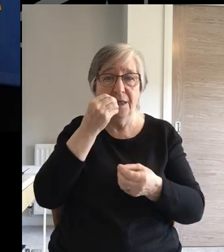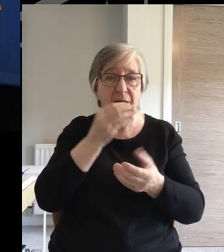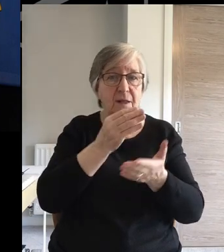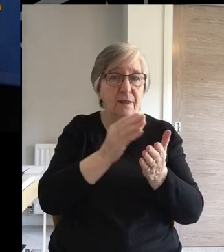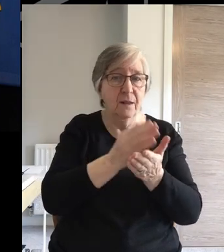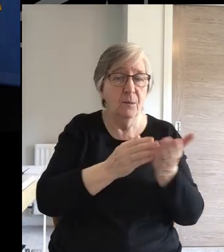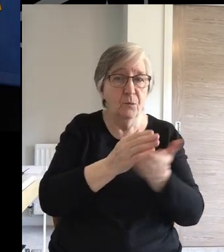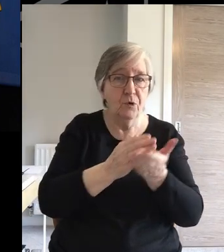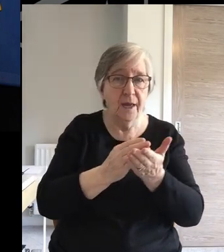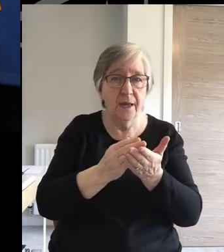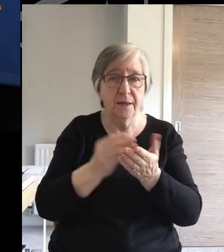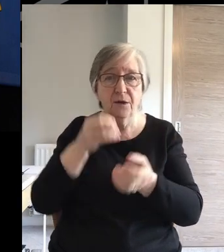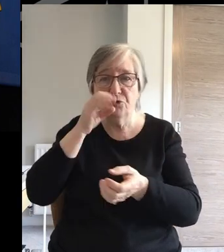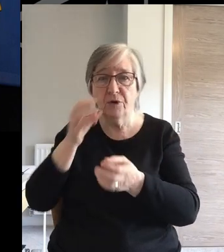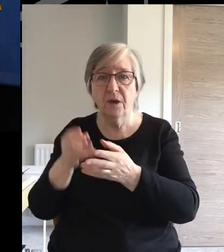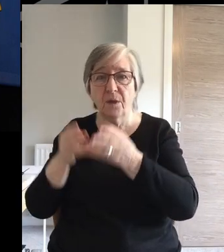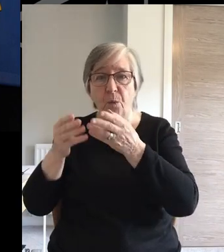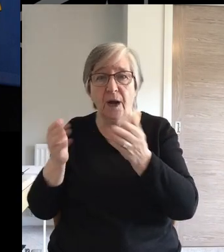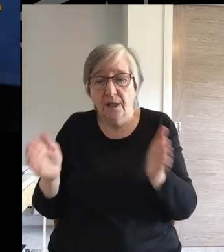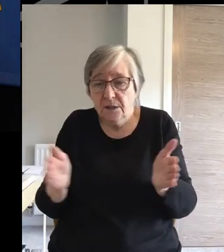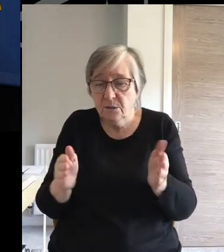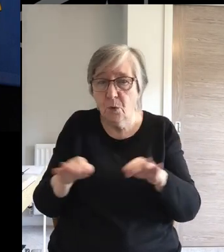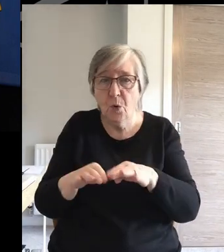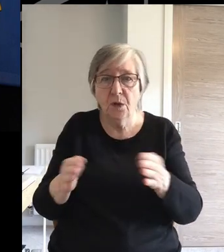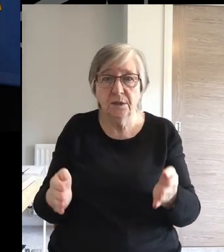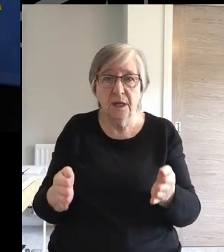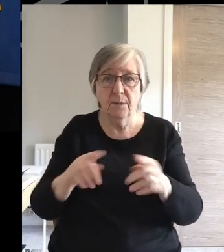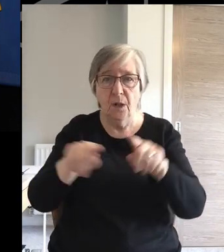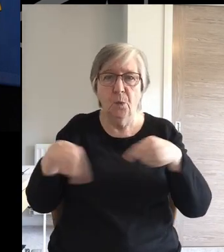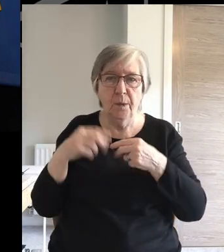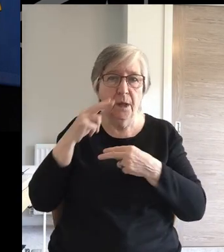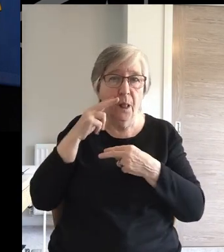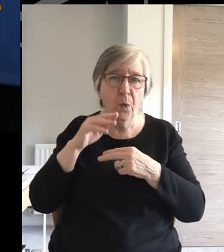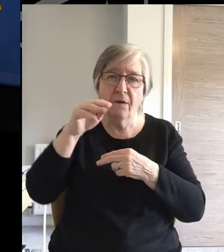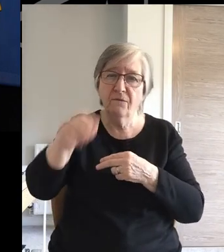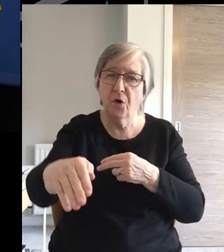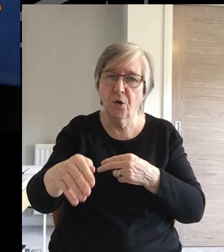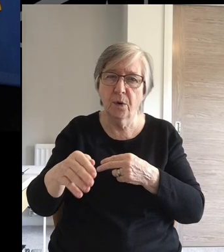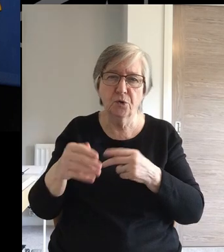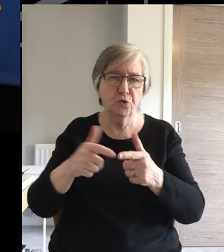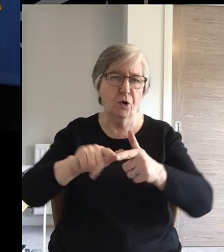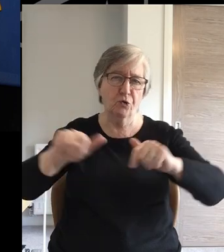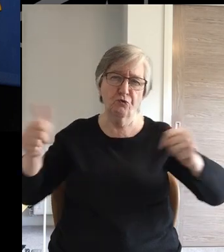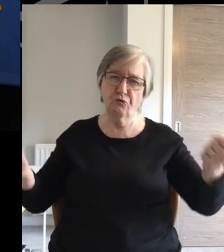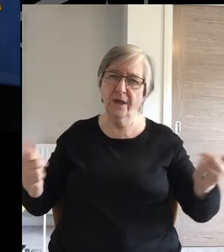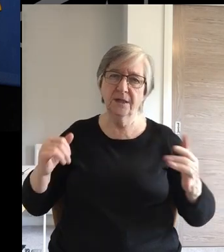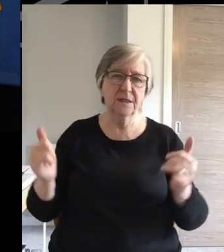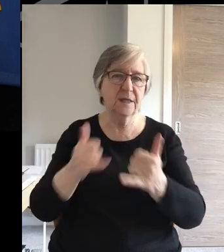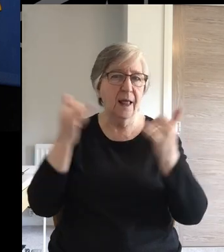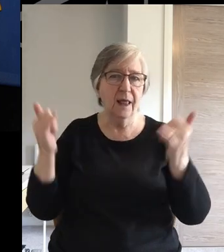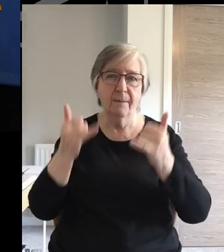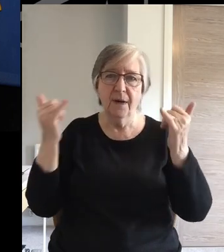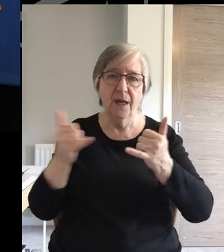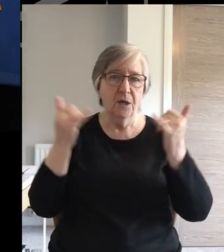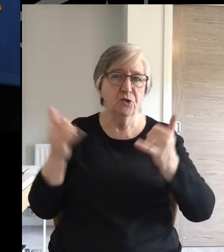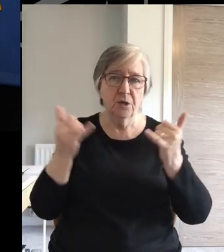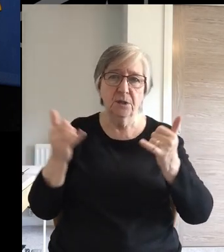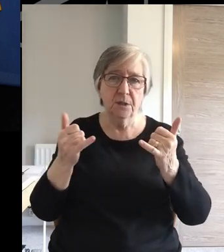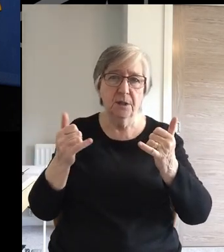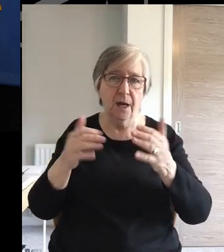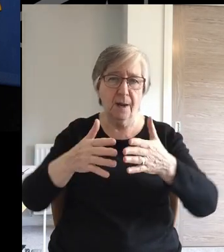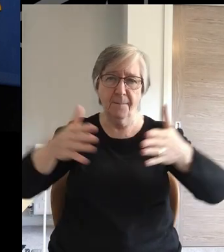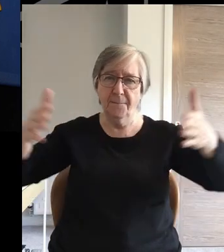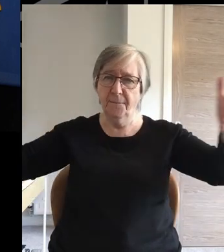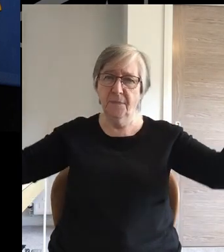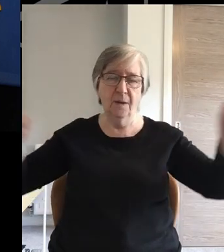wine at our small tables, we look forward to a far greater, more wonderful celebration at a far